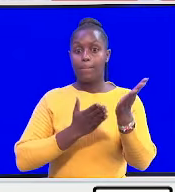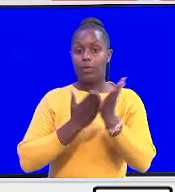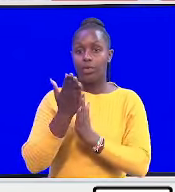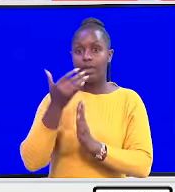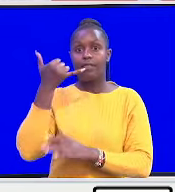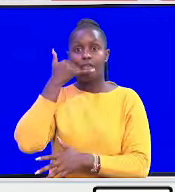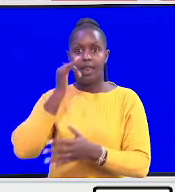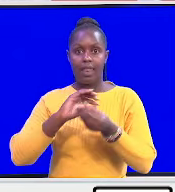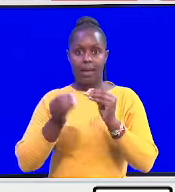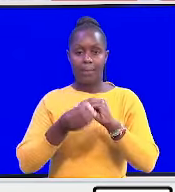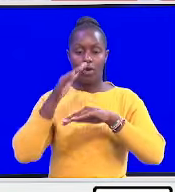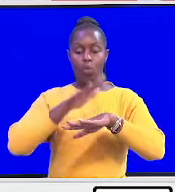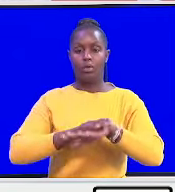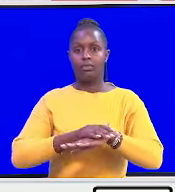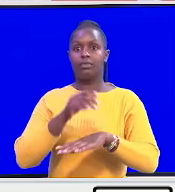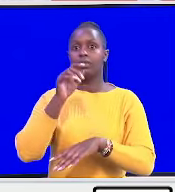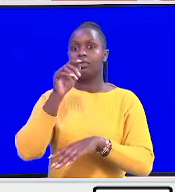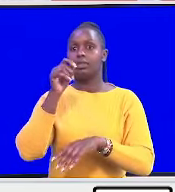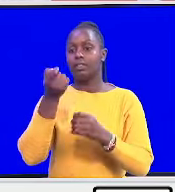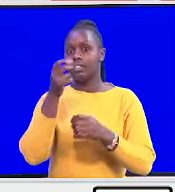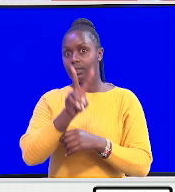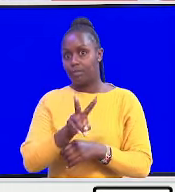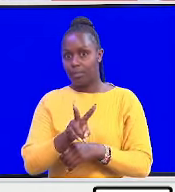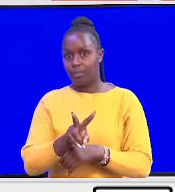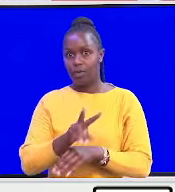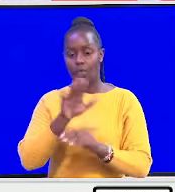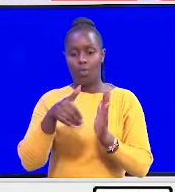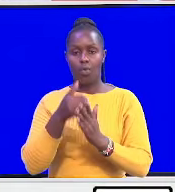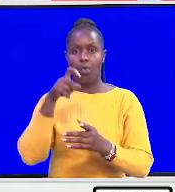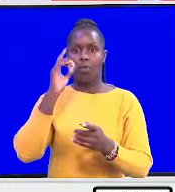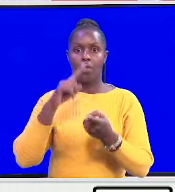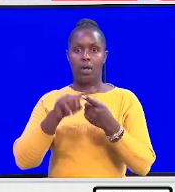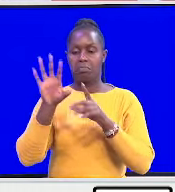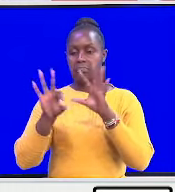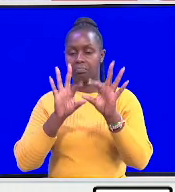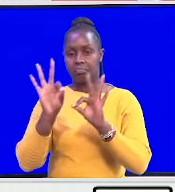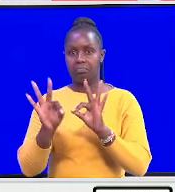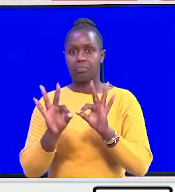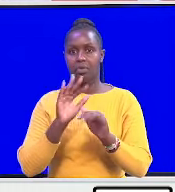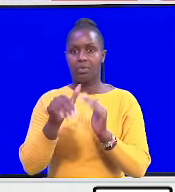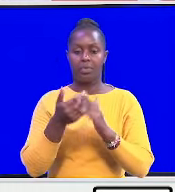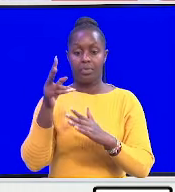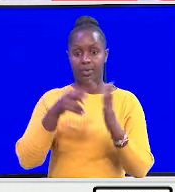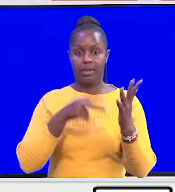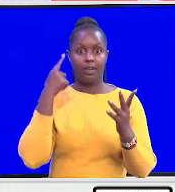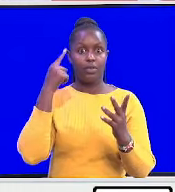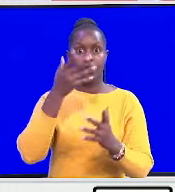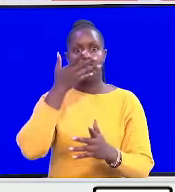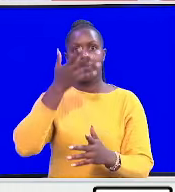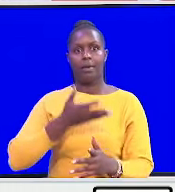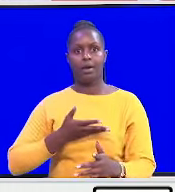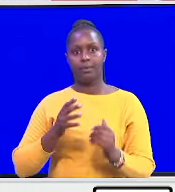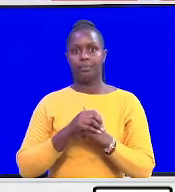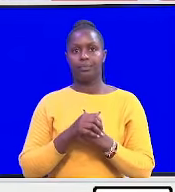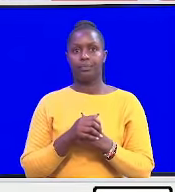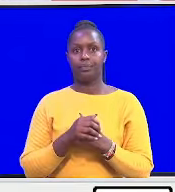on your screen, SMS line and WhatsApp number, which I'll be able to sample your feedback from. Shall we begin? Let's